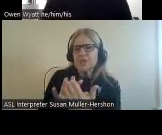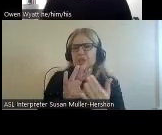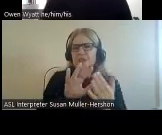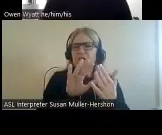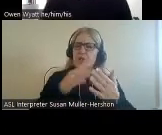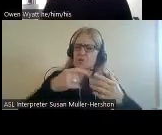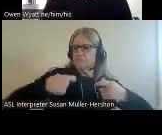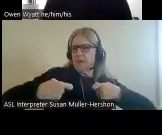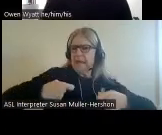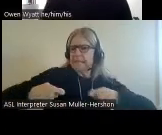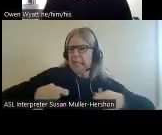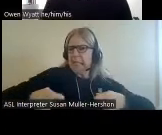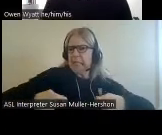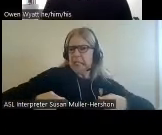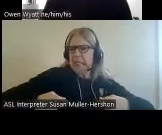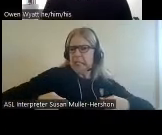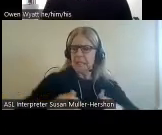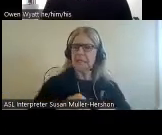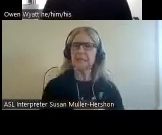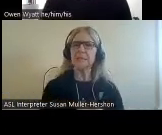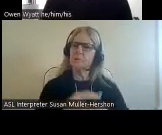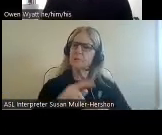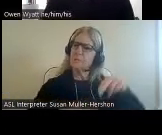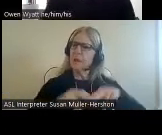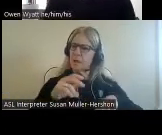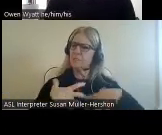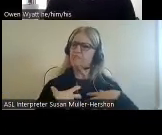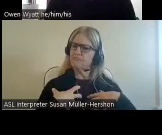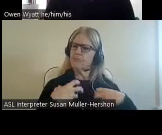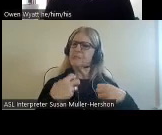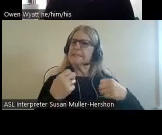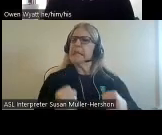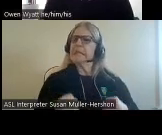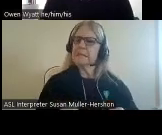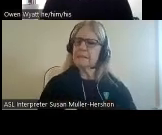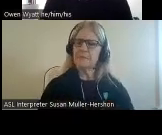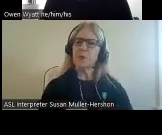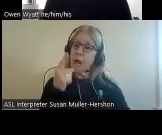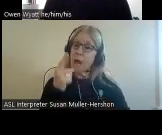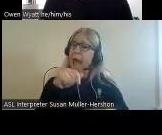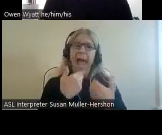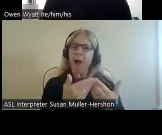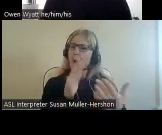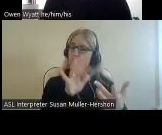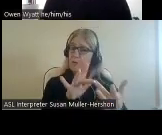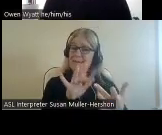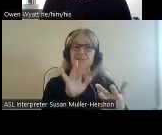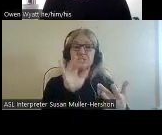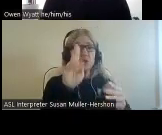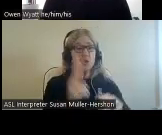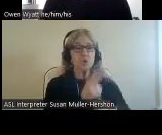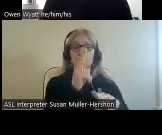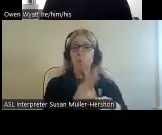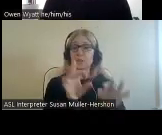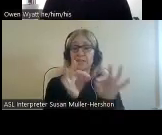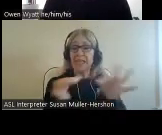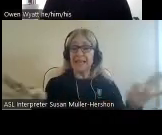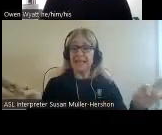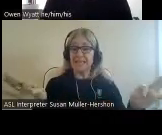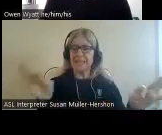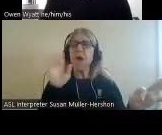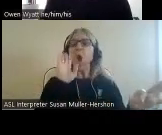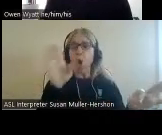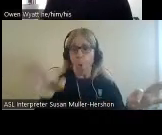well as to build resilience. So you can access Silver Cloud through this link. Again, it's going to be on